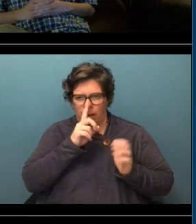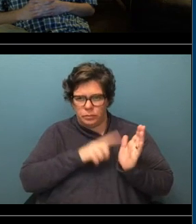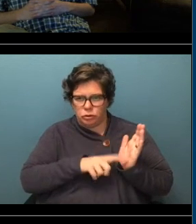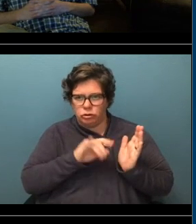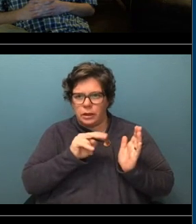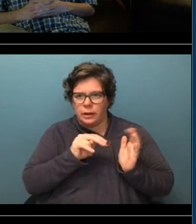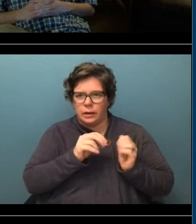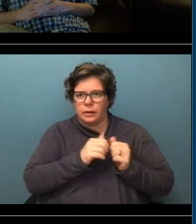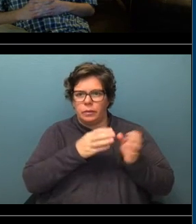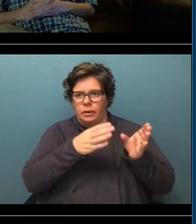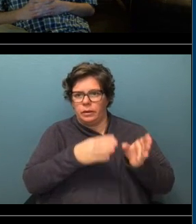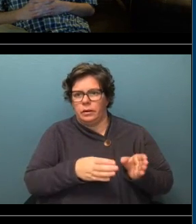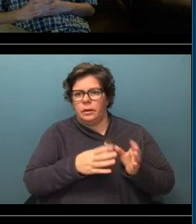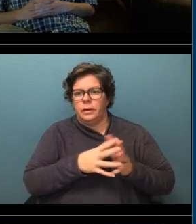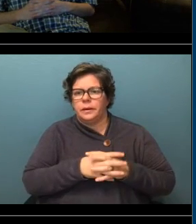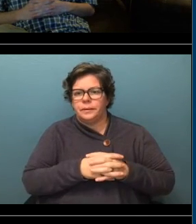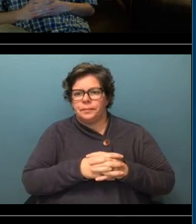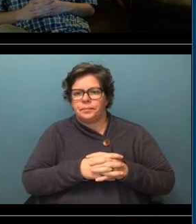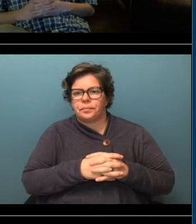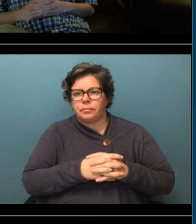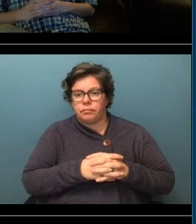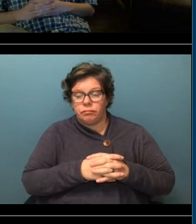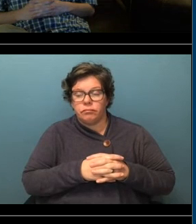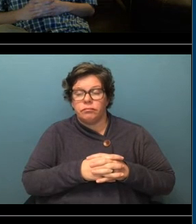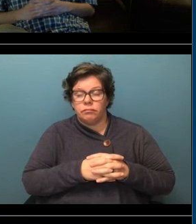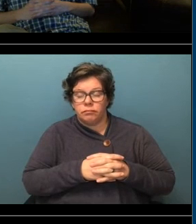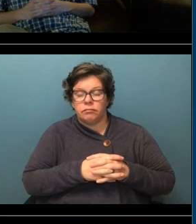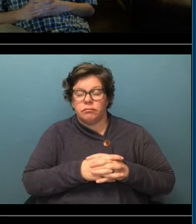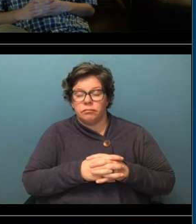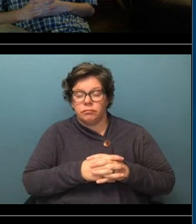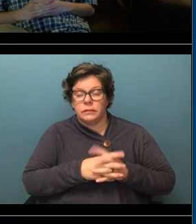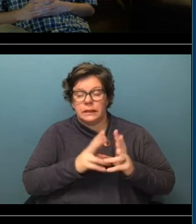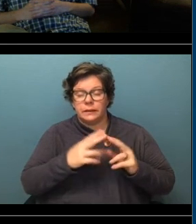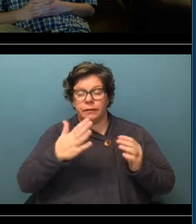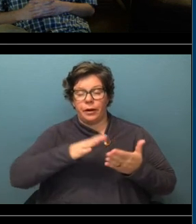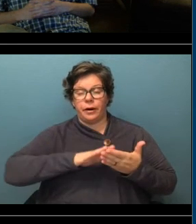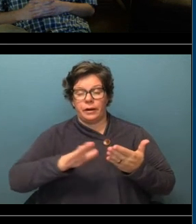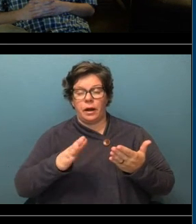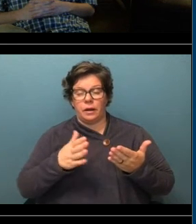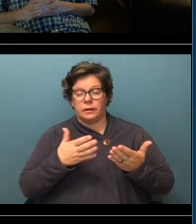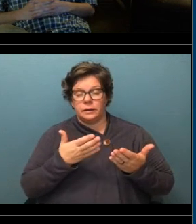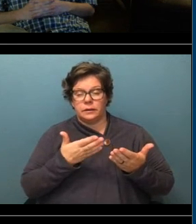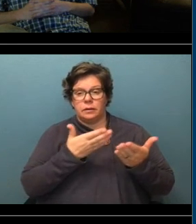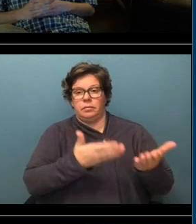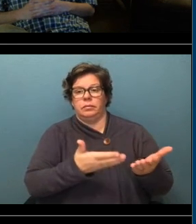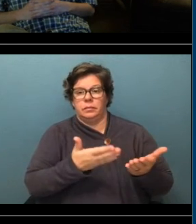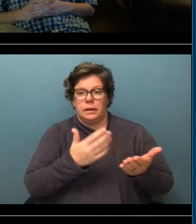and it is, yeah, it's a really good thing. I think it helps a lot of people.